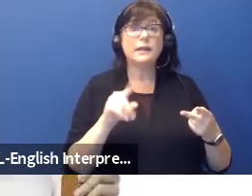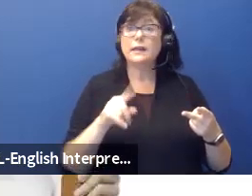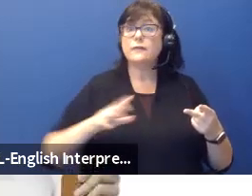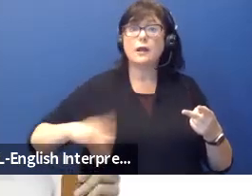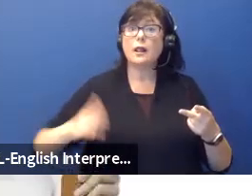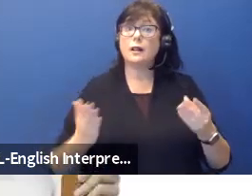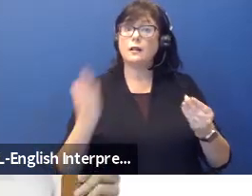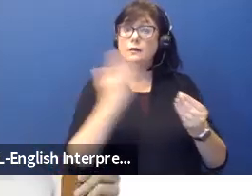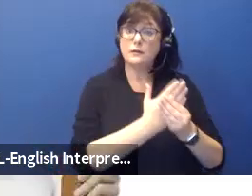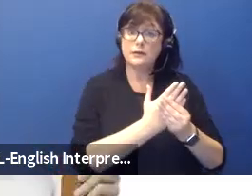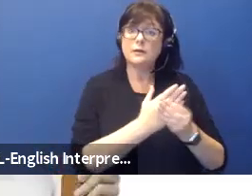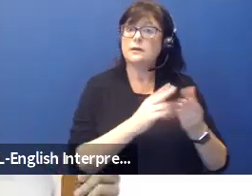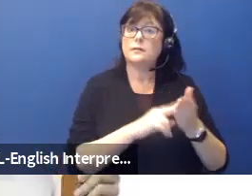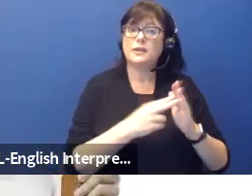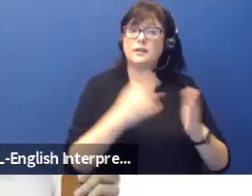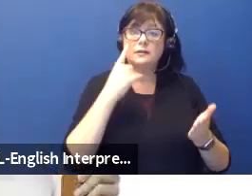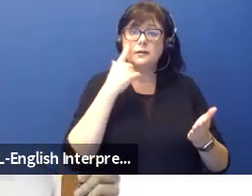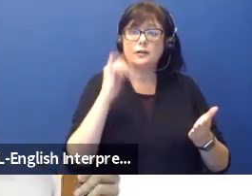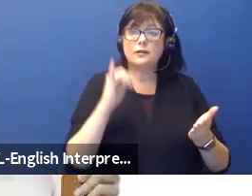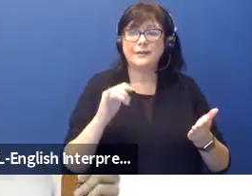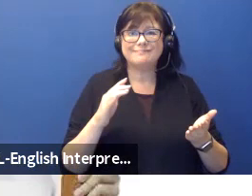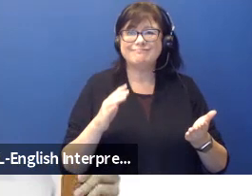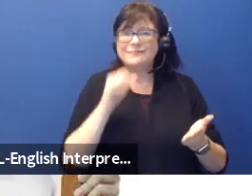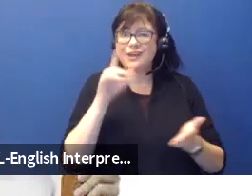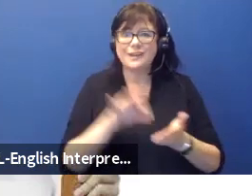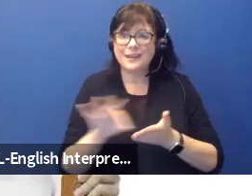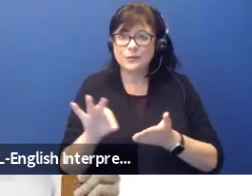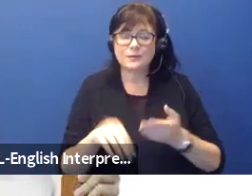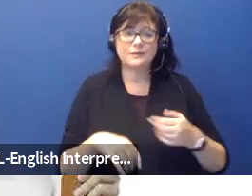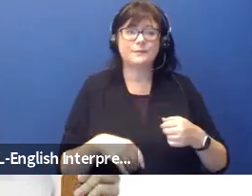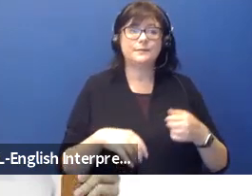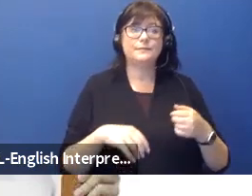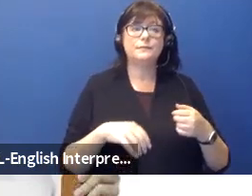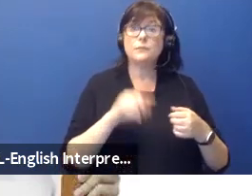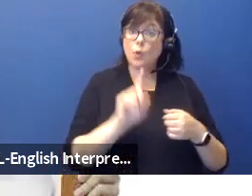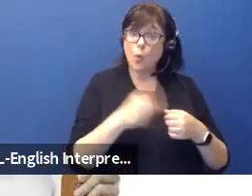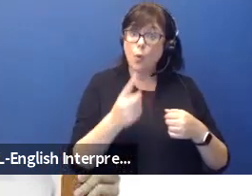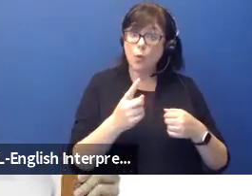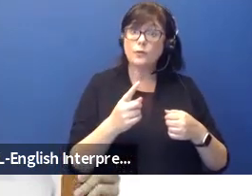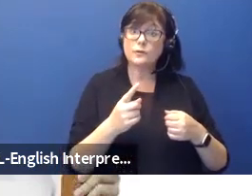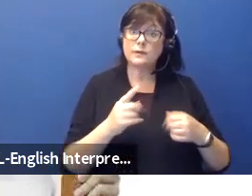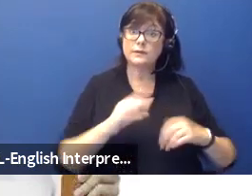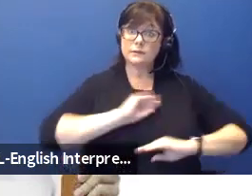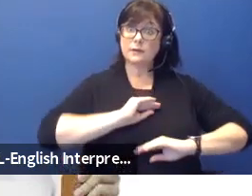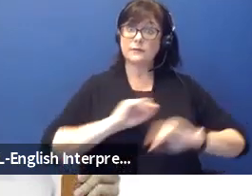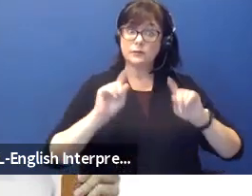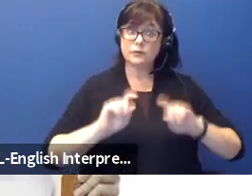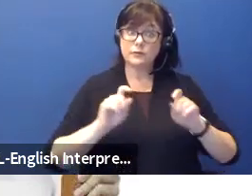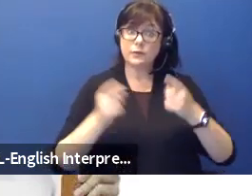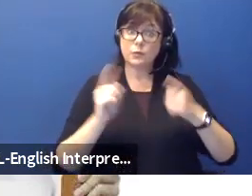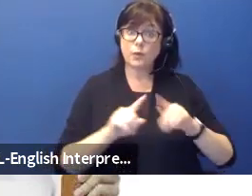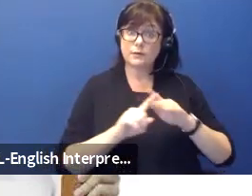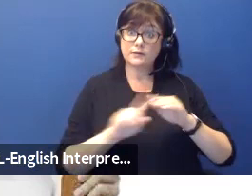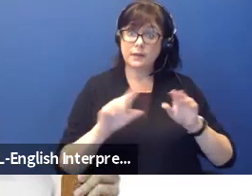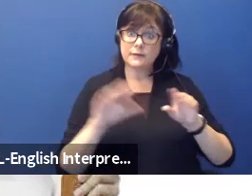survey. Is the customer satisfaction data collected at points other than exit? So technically, this